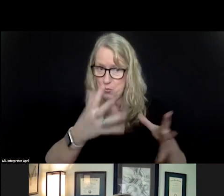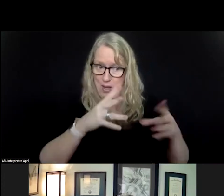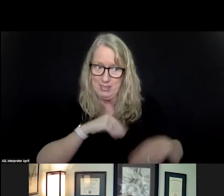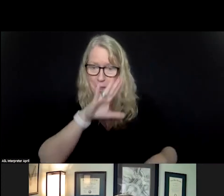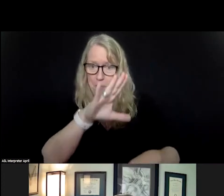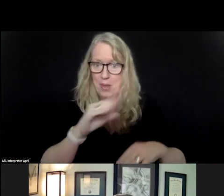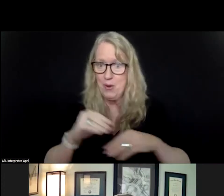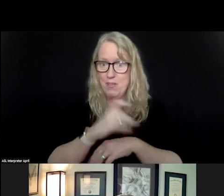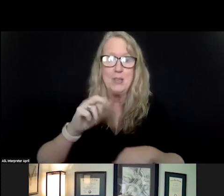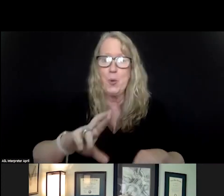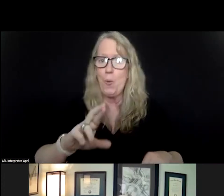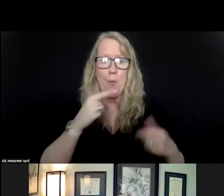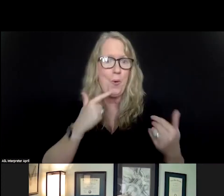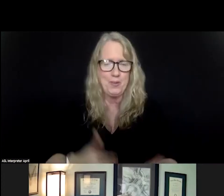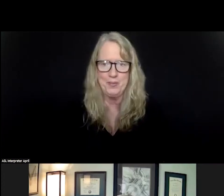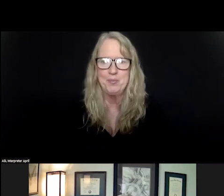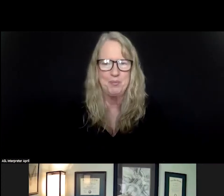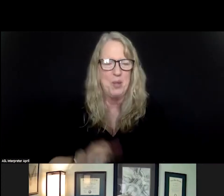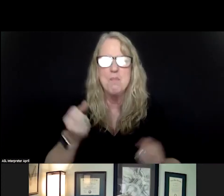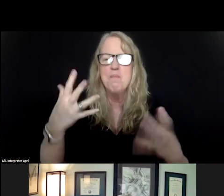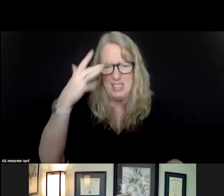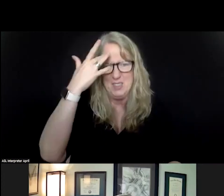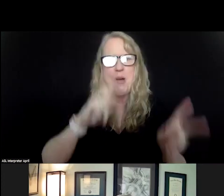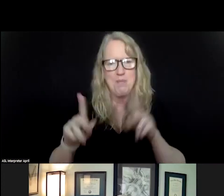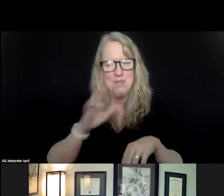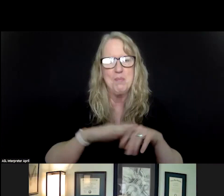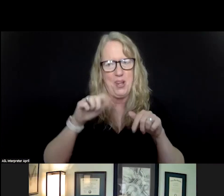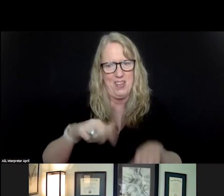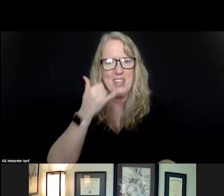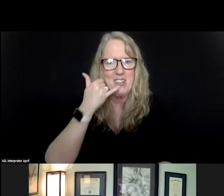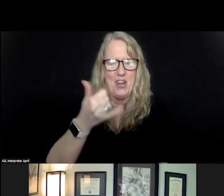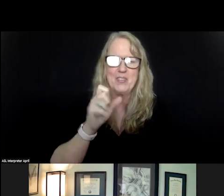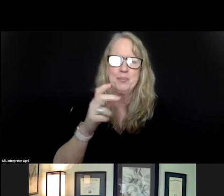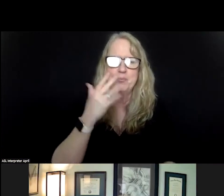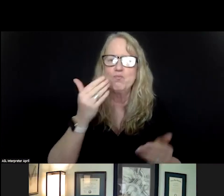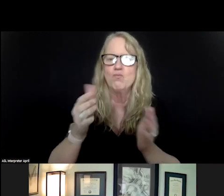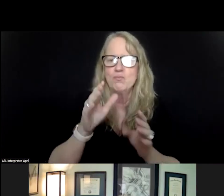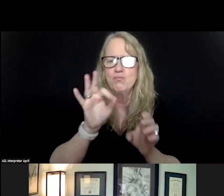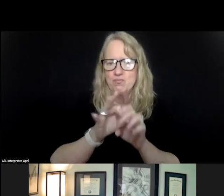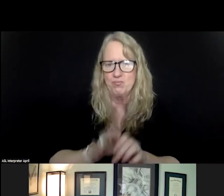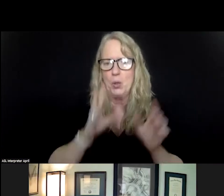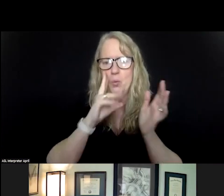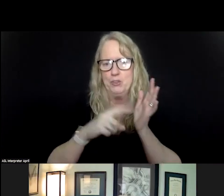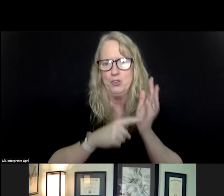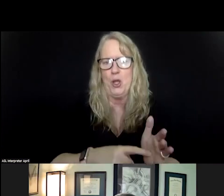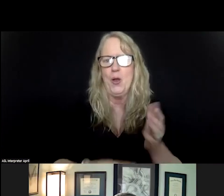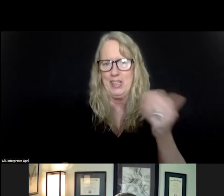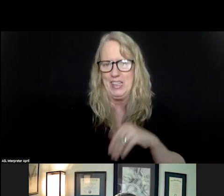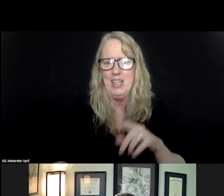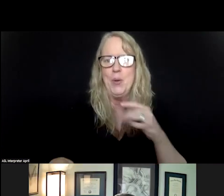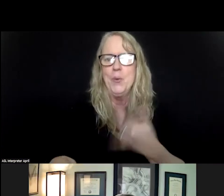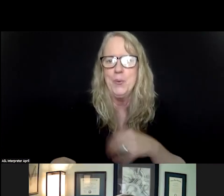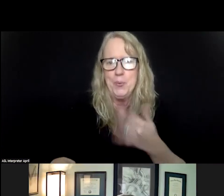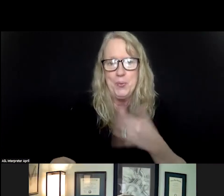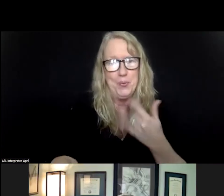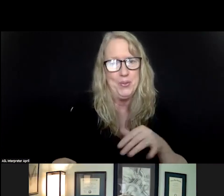it. A lot of smart people on this call. So folks can fill out that poll. We'll show the, oh, you've